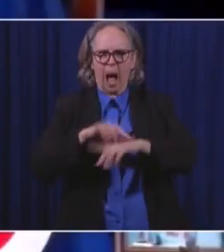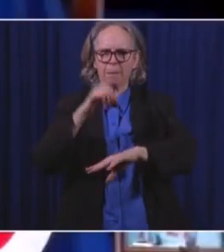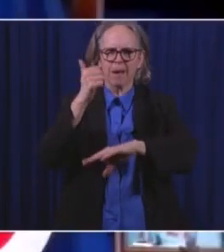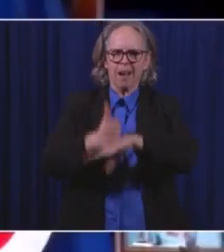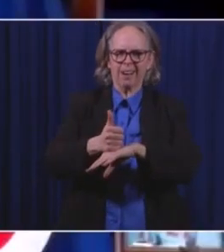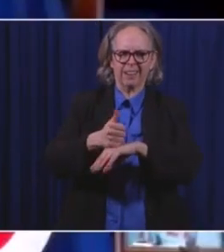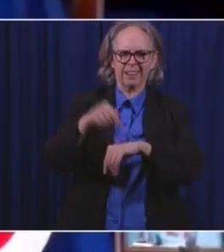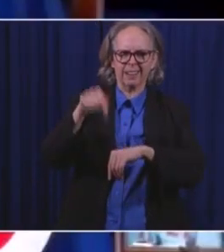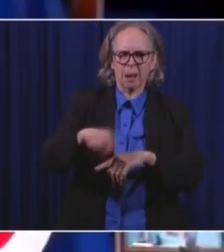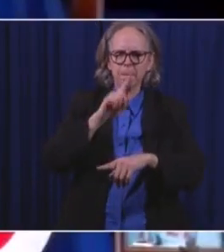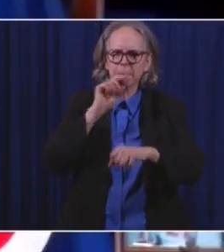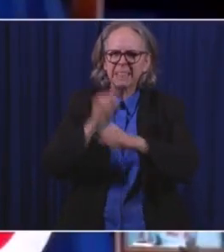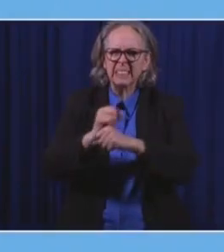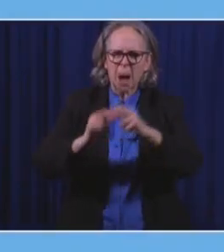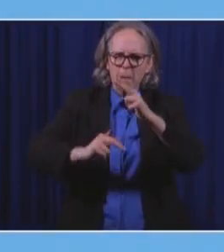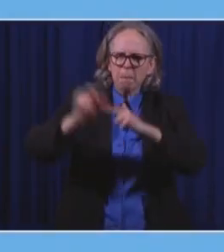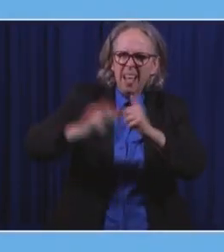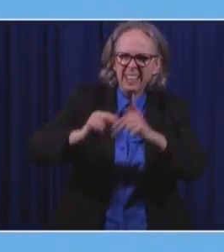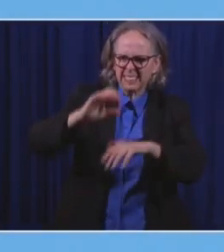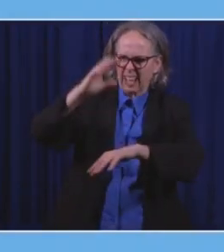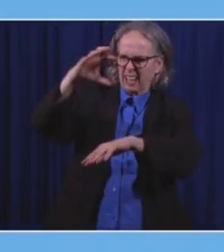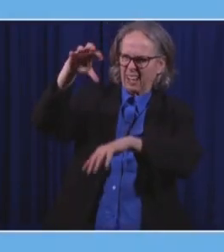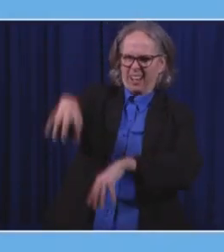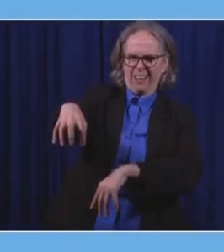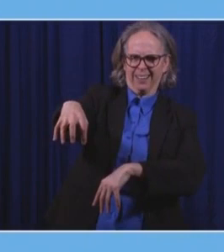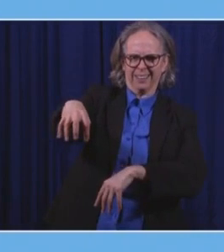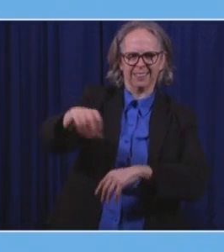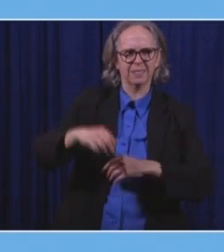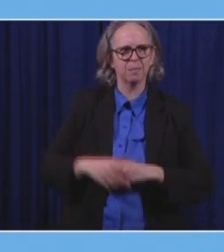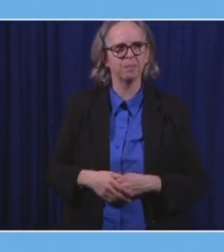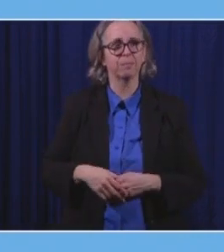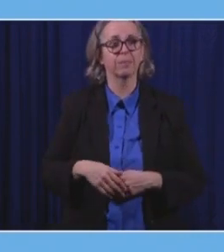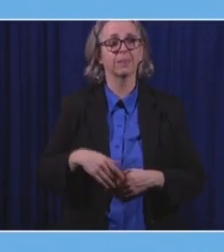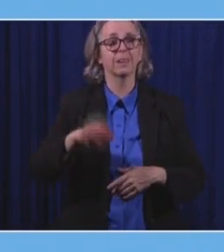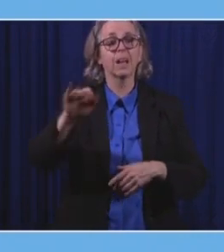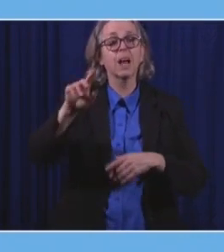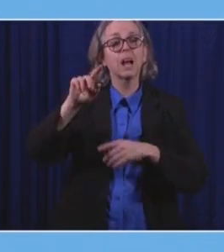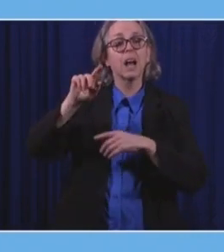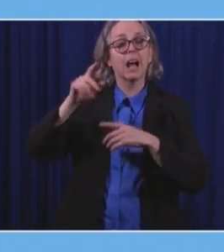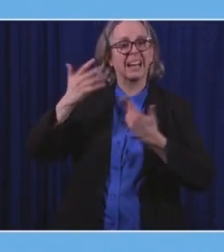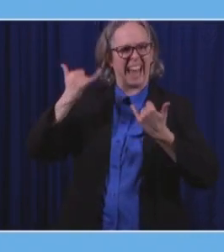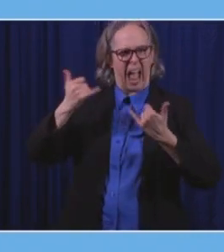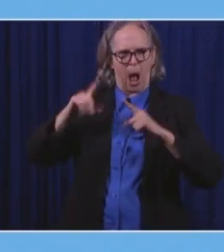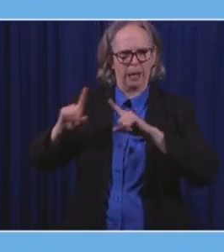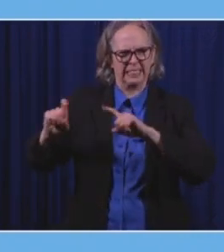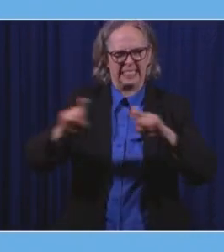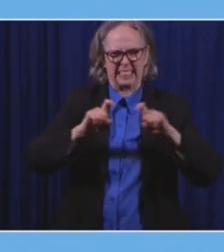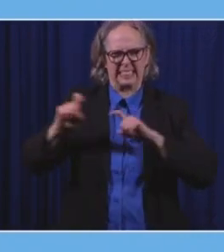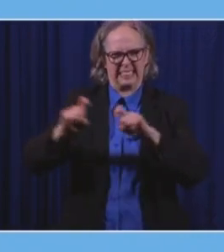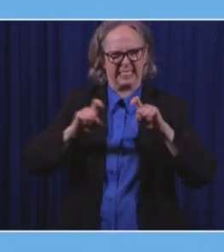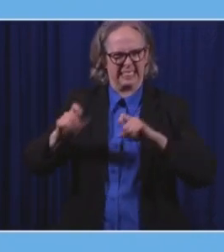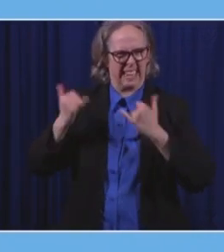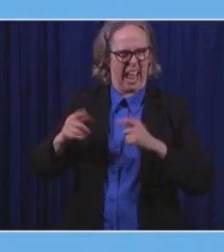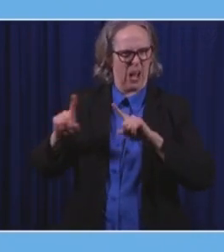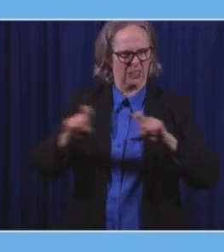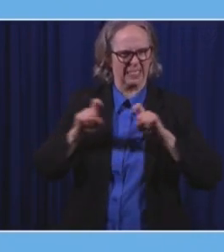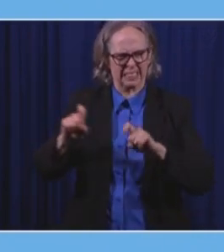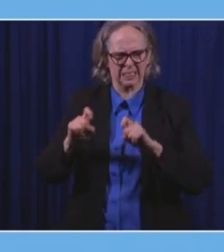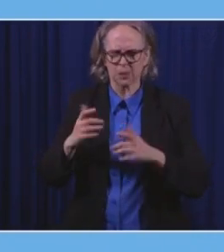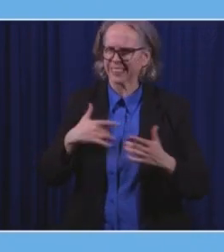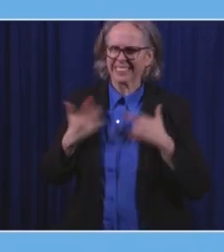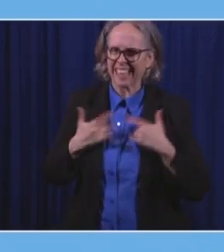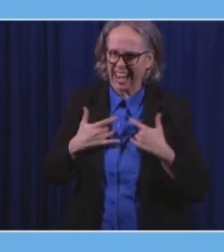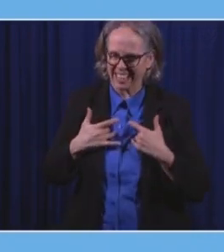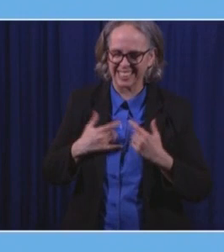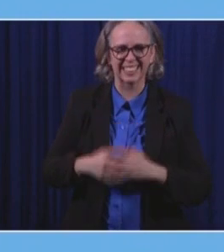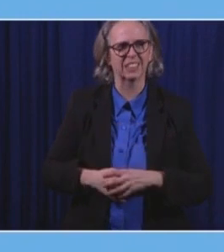a third-party test site, and we're excited about that. This follows announcements by other major companies that are doing